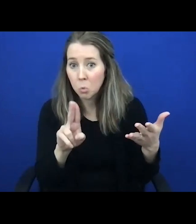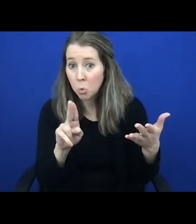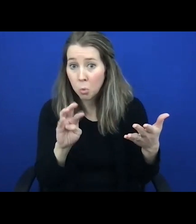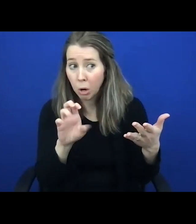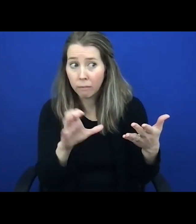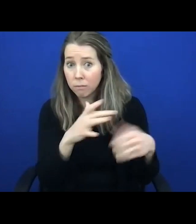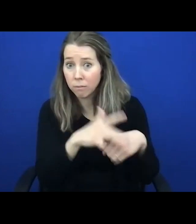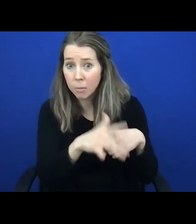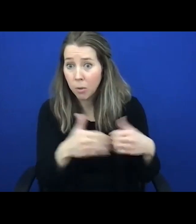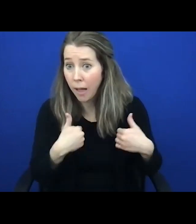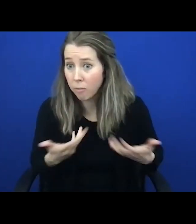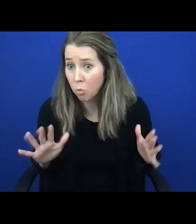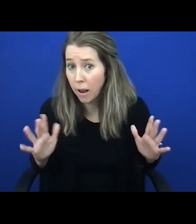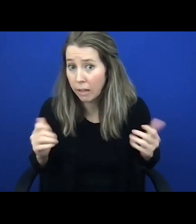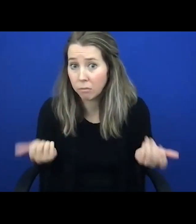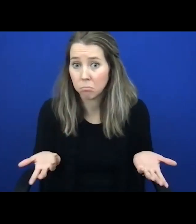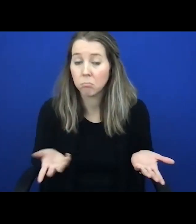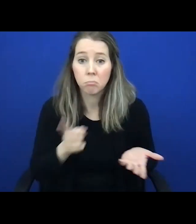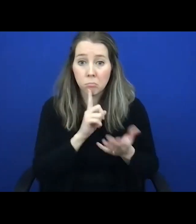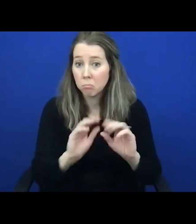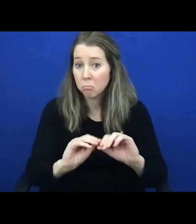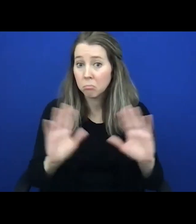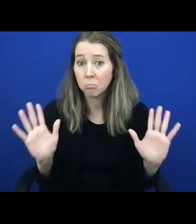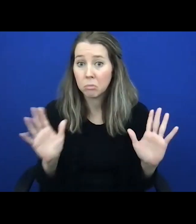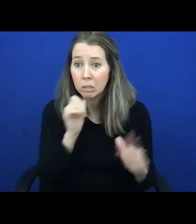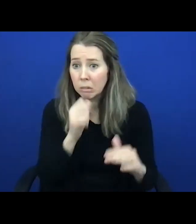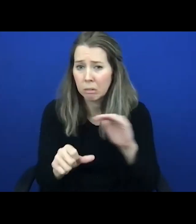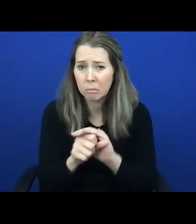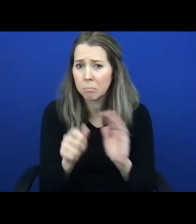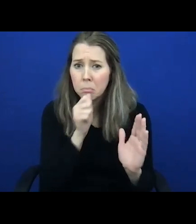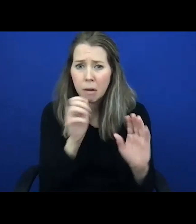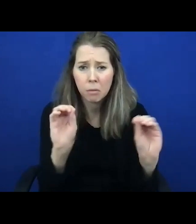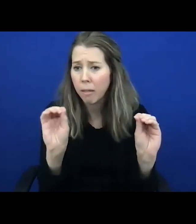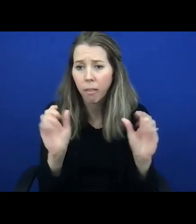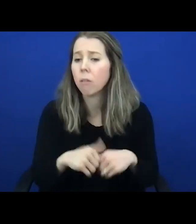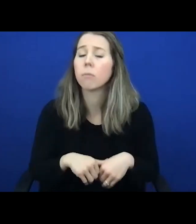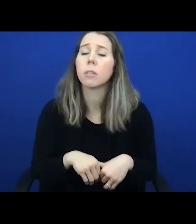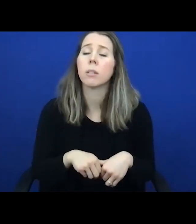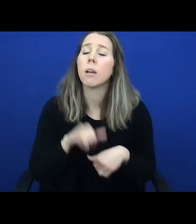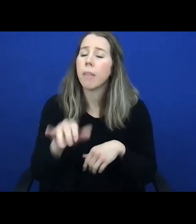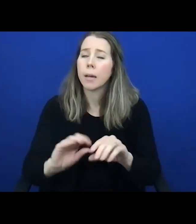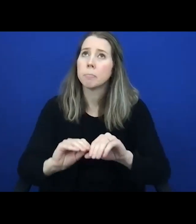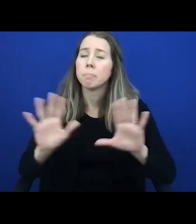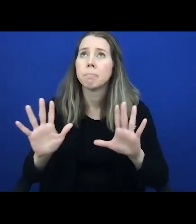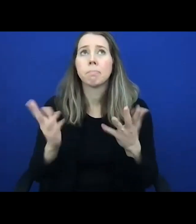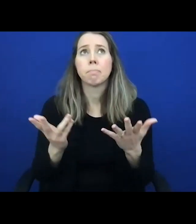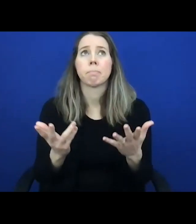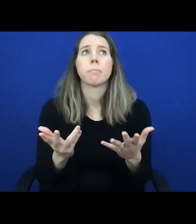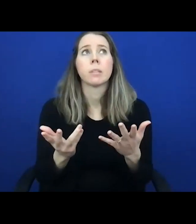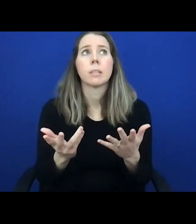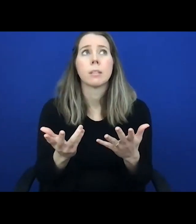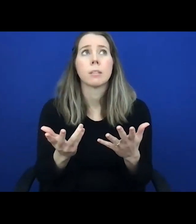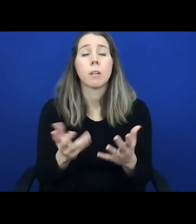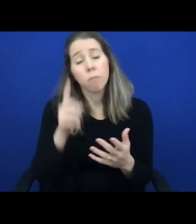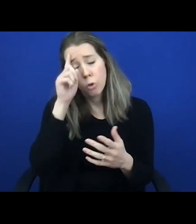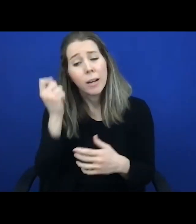rubric. It's very transparent. And that kind of transparency, especially for any